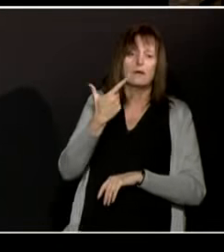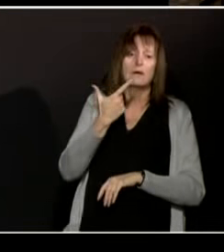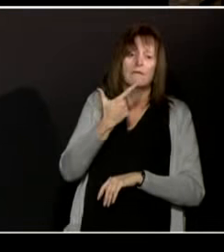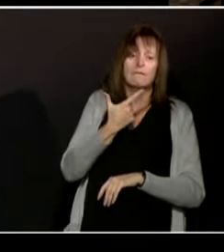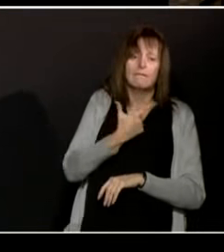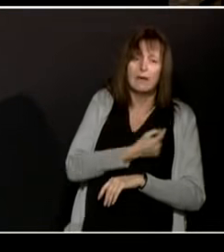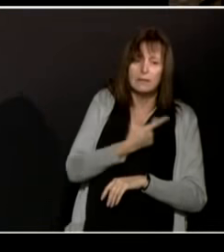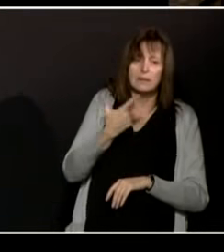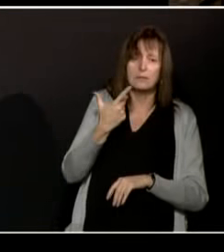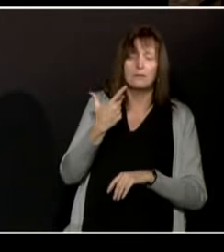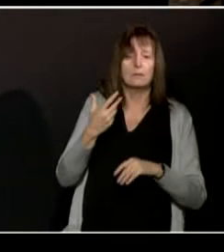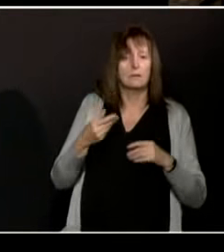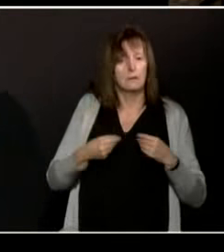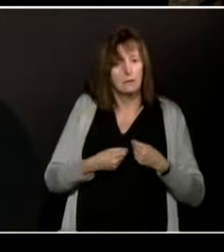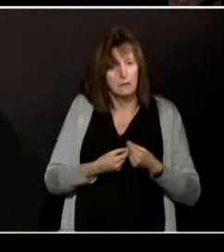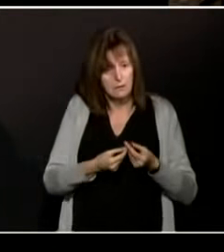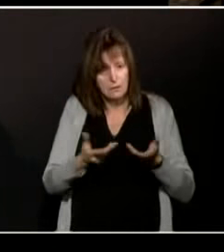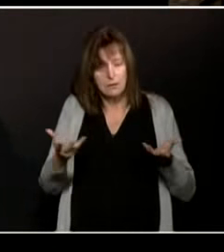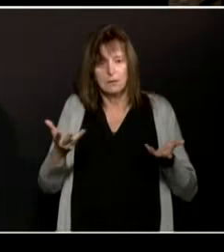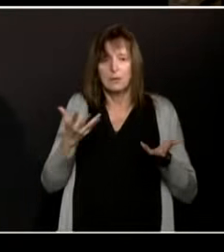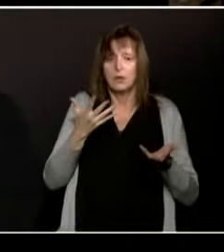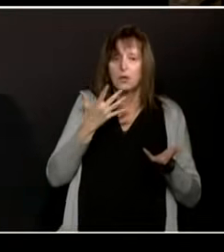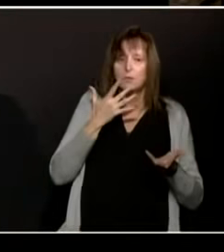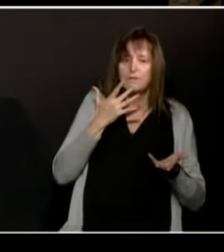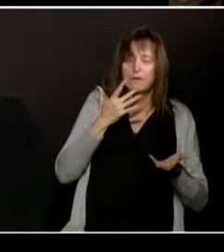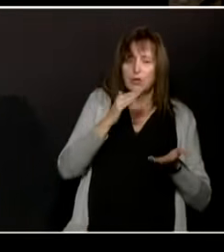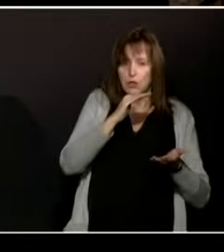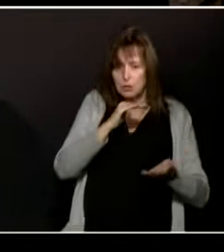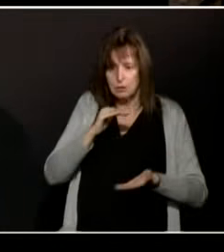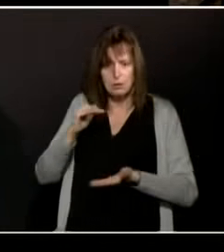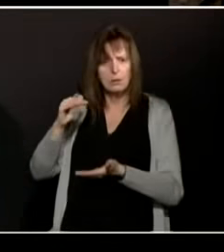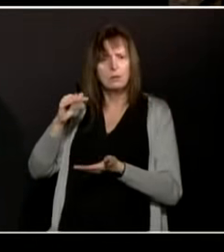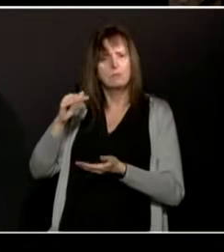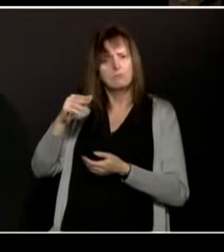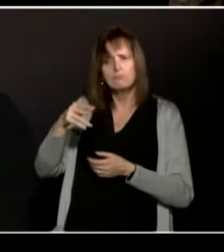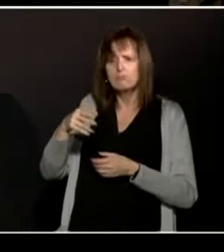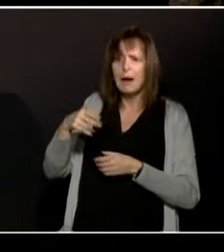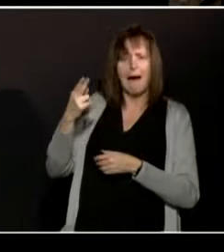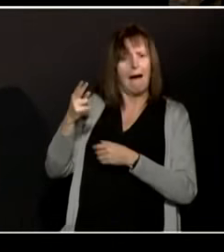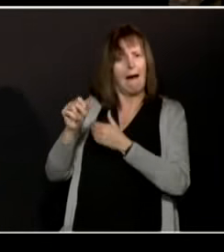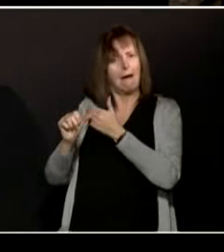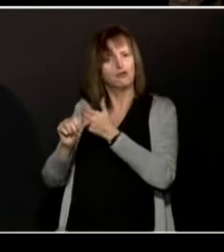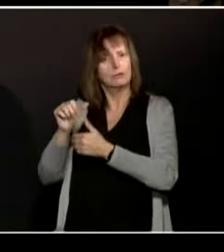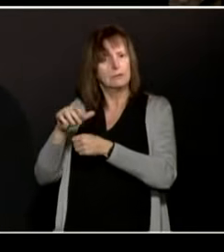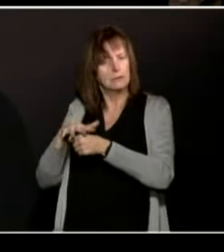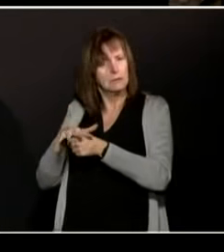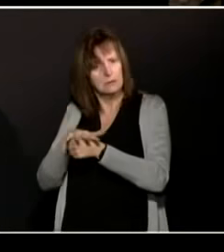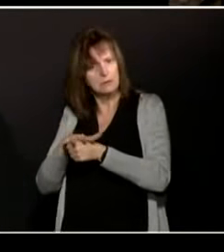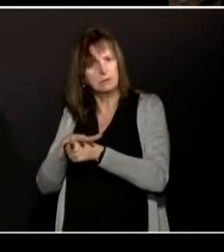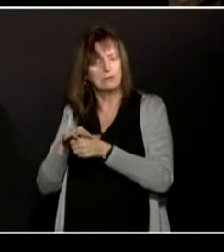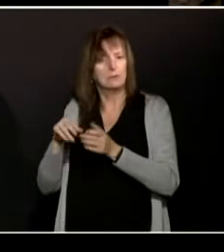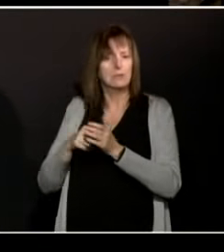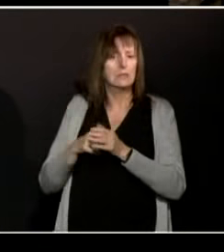that existing appointments for lower-risk older people be canceled to provide that supply?